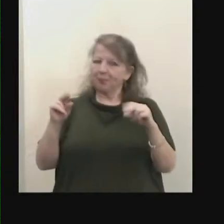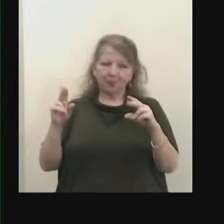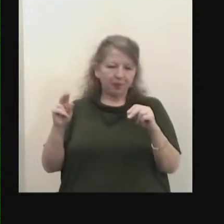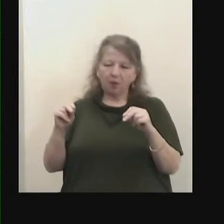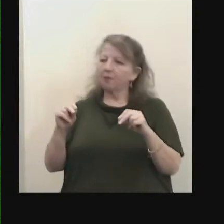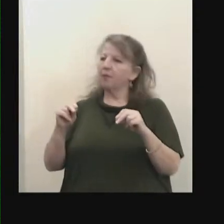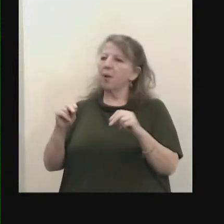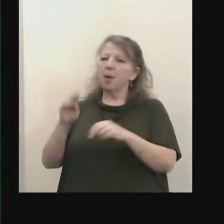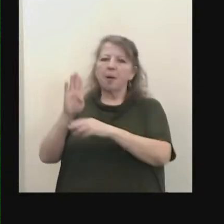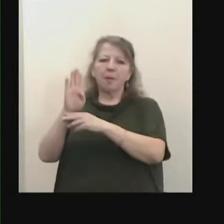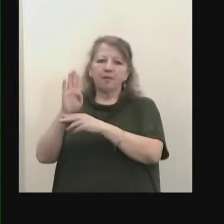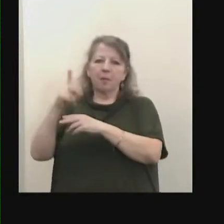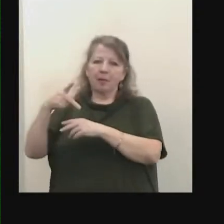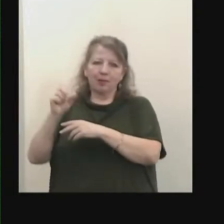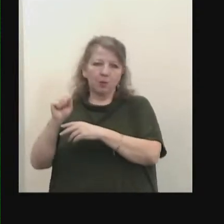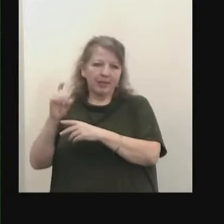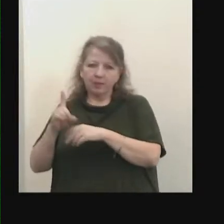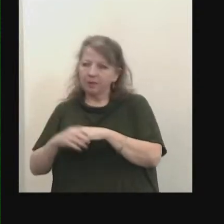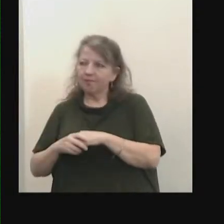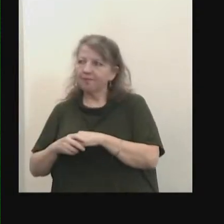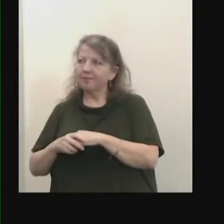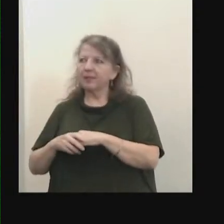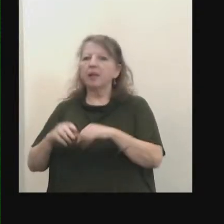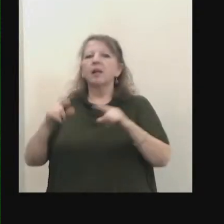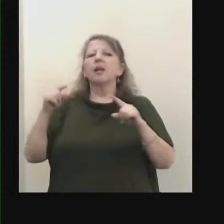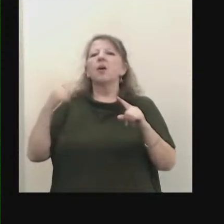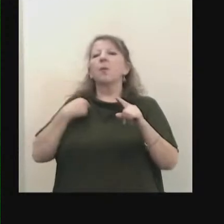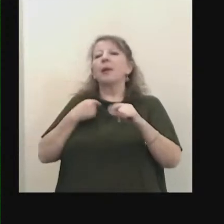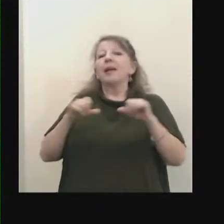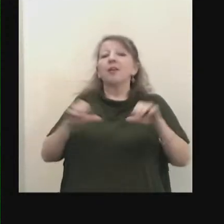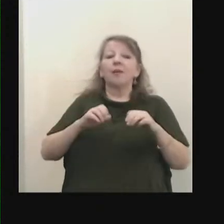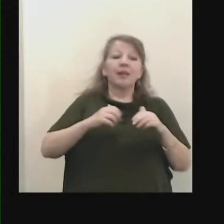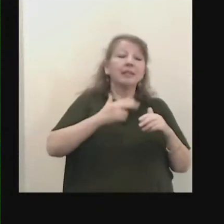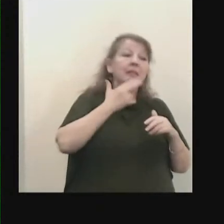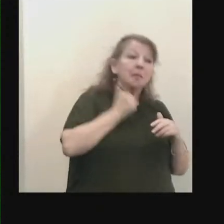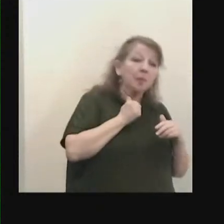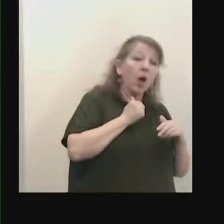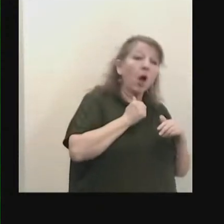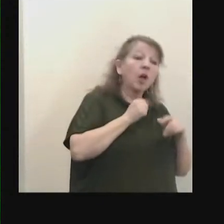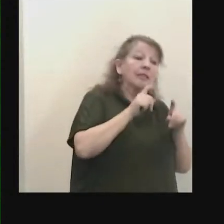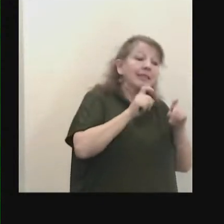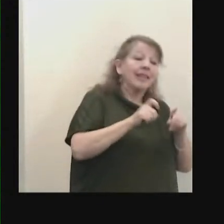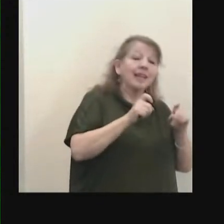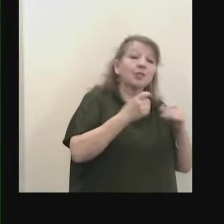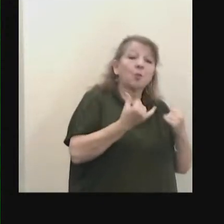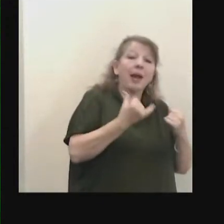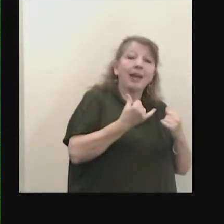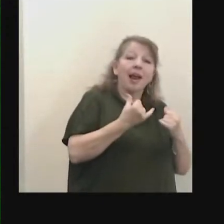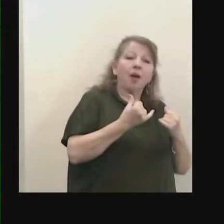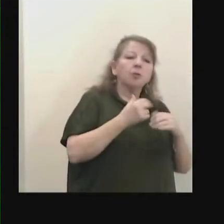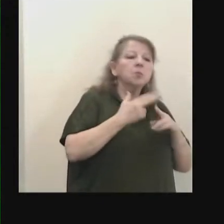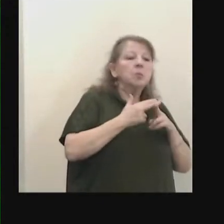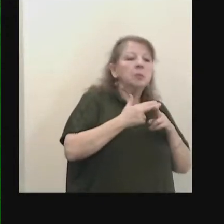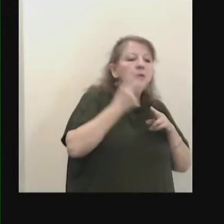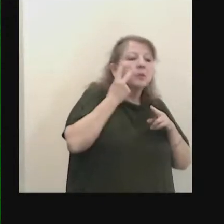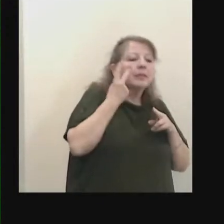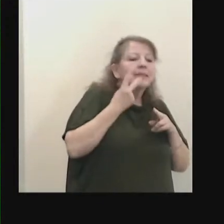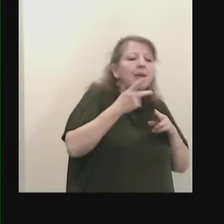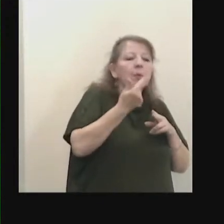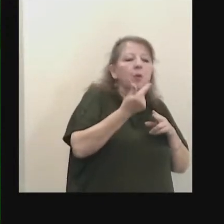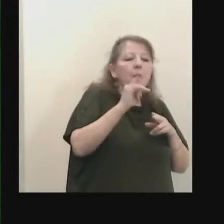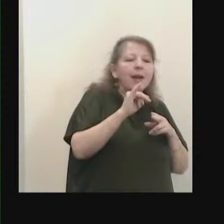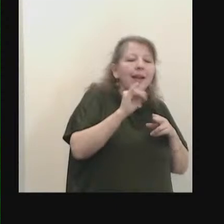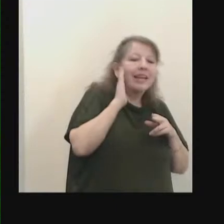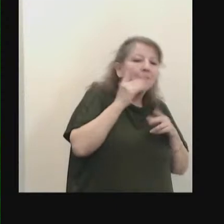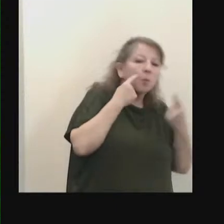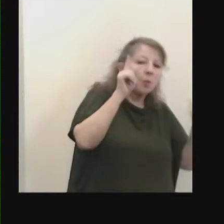District. We are doing a small Test to Stay program with the Grand Island School District, but we do not have the capability to do